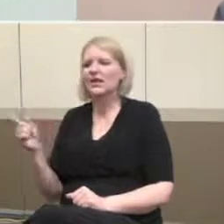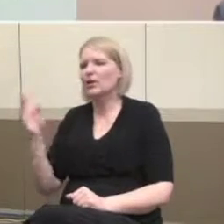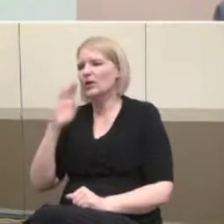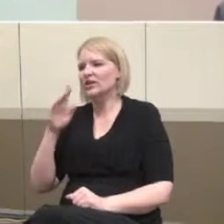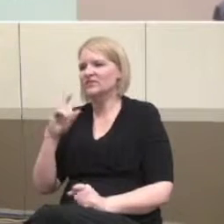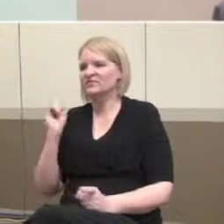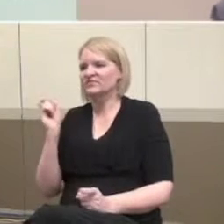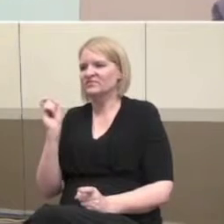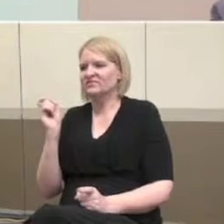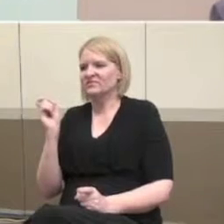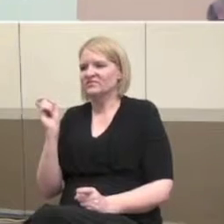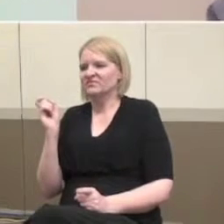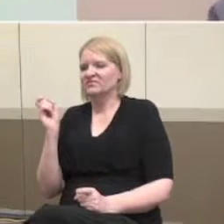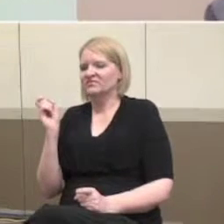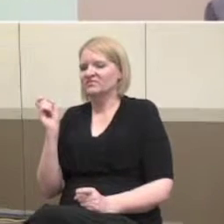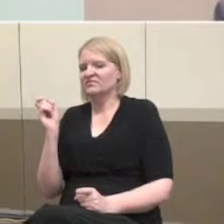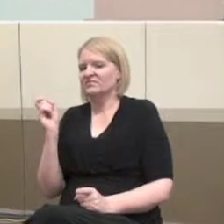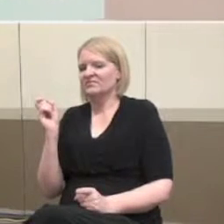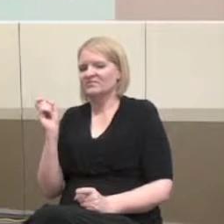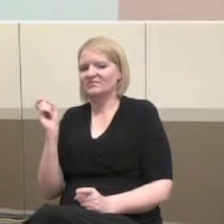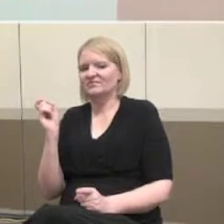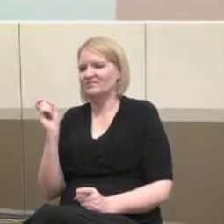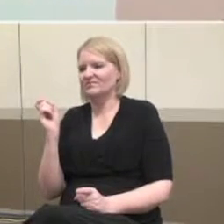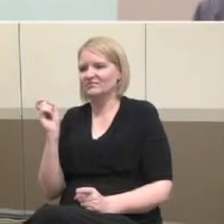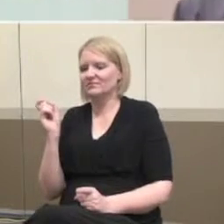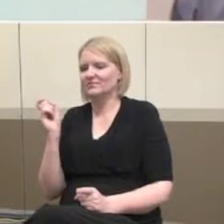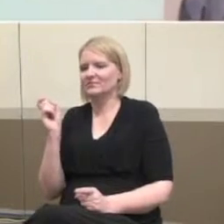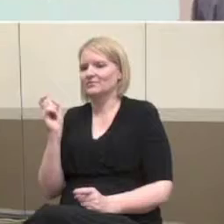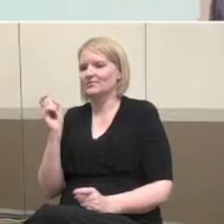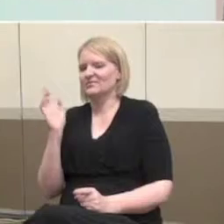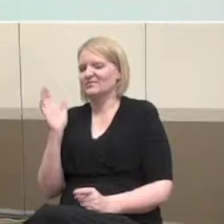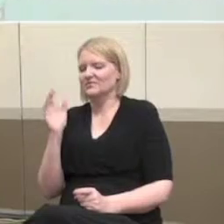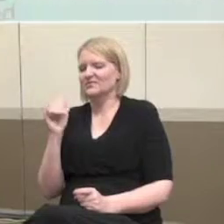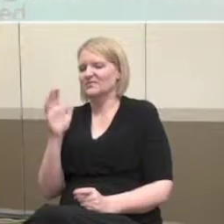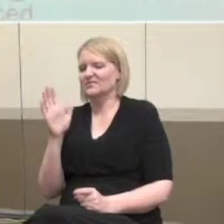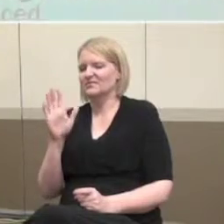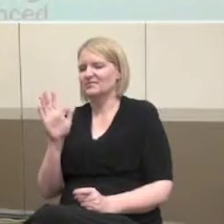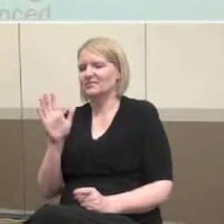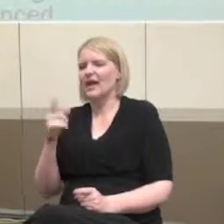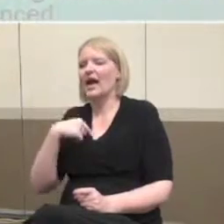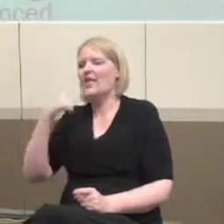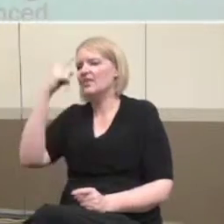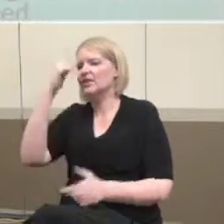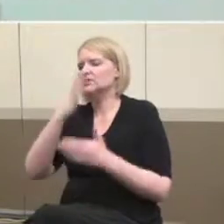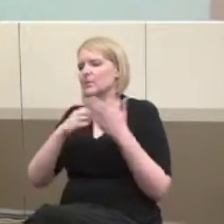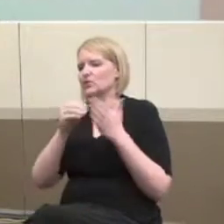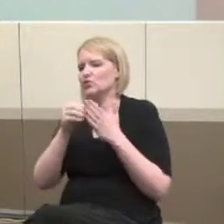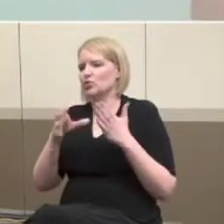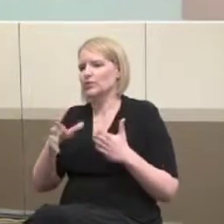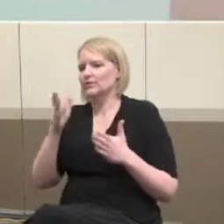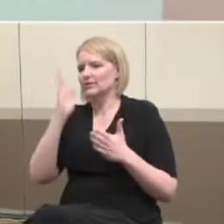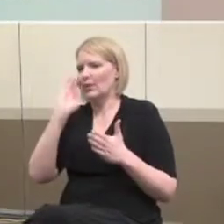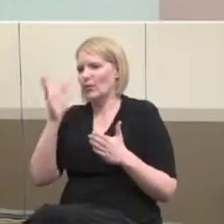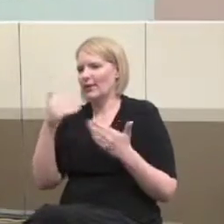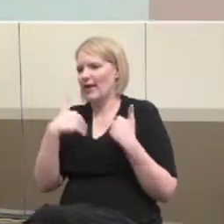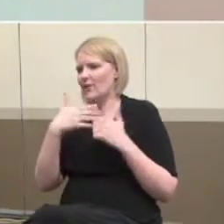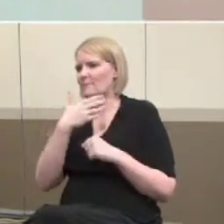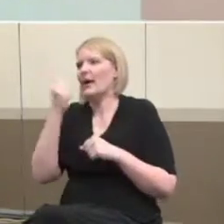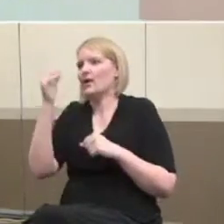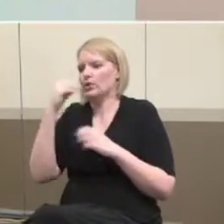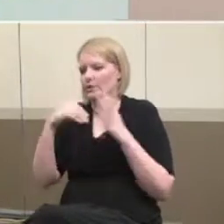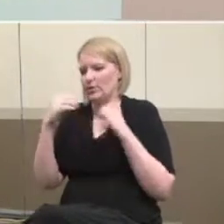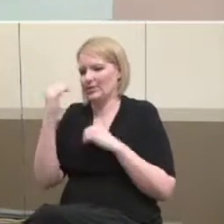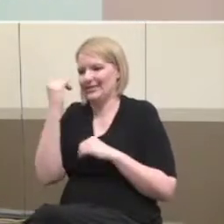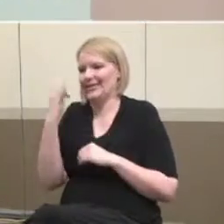he'll kind of see where I'm going with something, and he'll be able to go, you know, I think for some of the students, they're going to have a